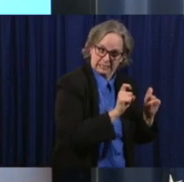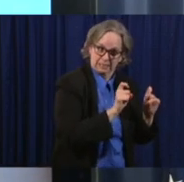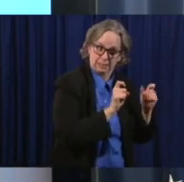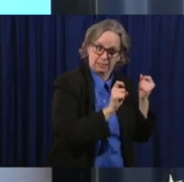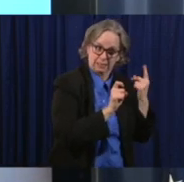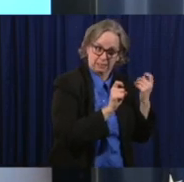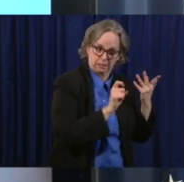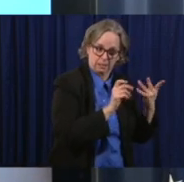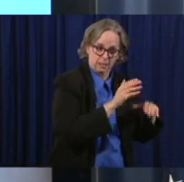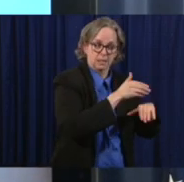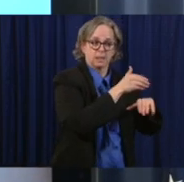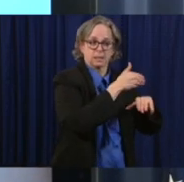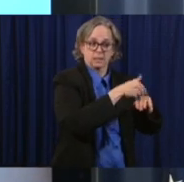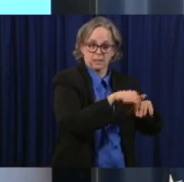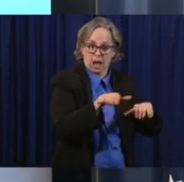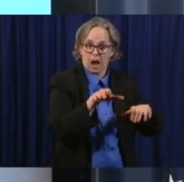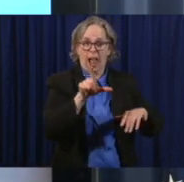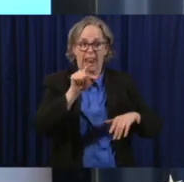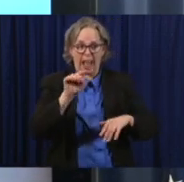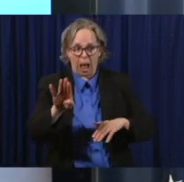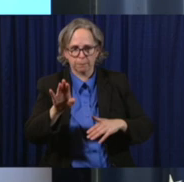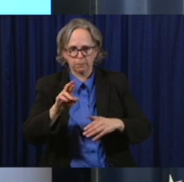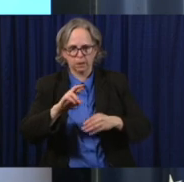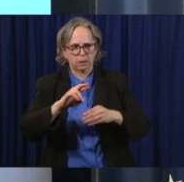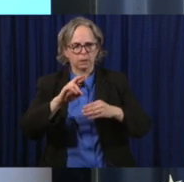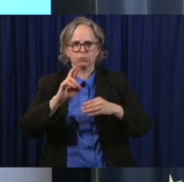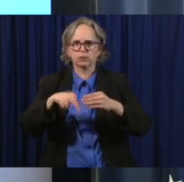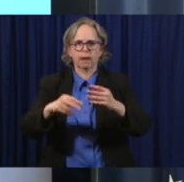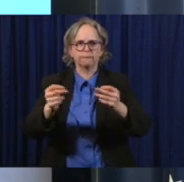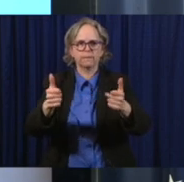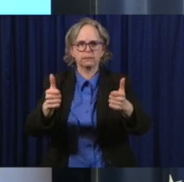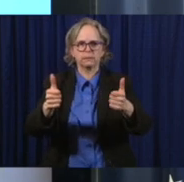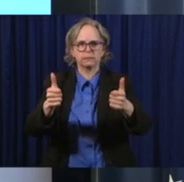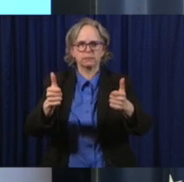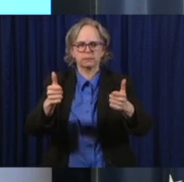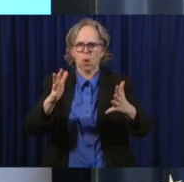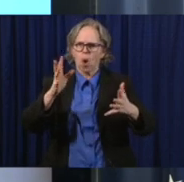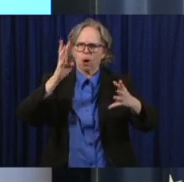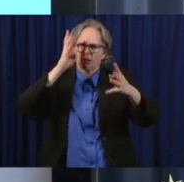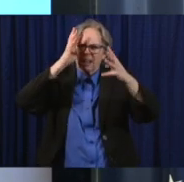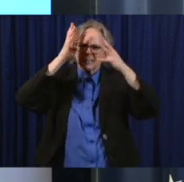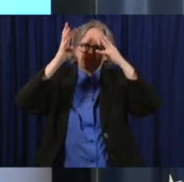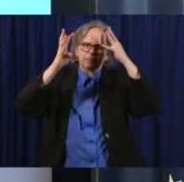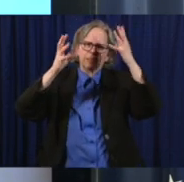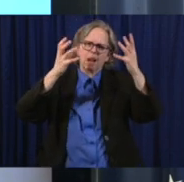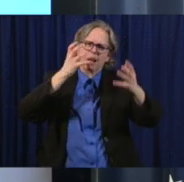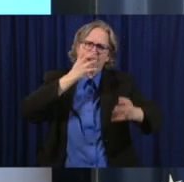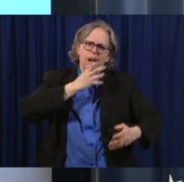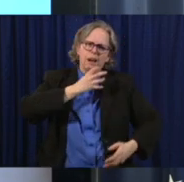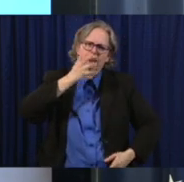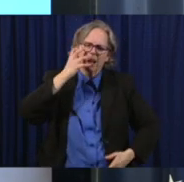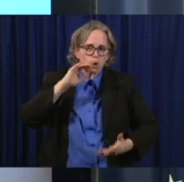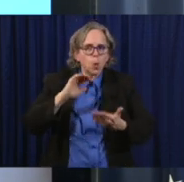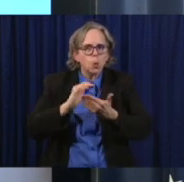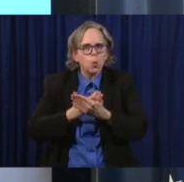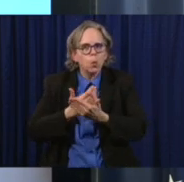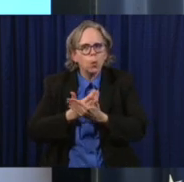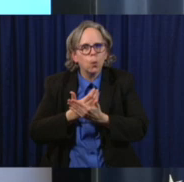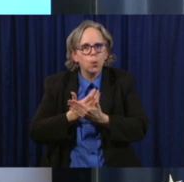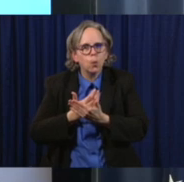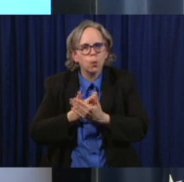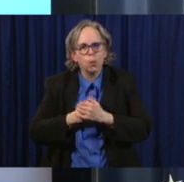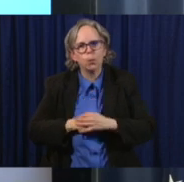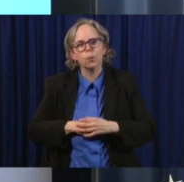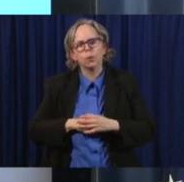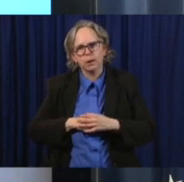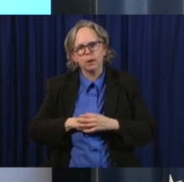just to illustrate the kind of innovation that people have come up with in this crisis, is to understand that it's important